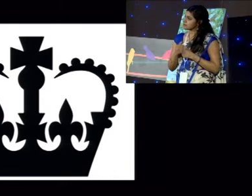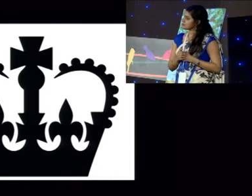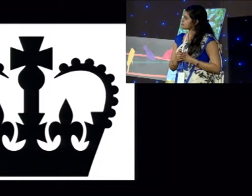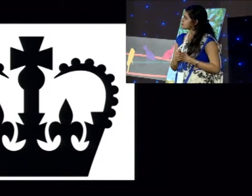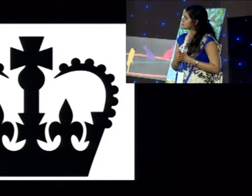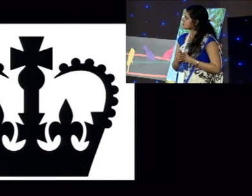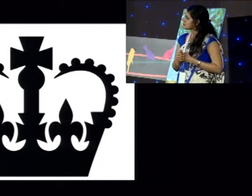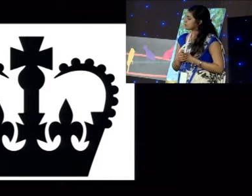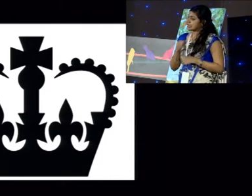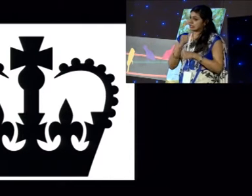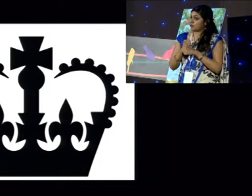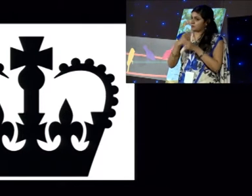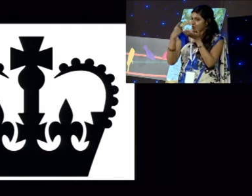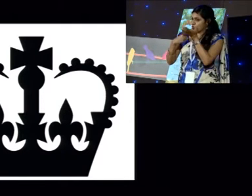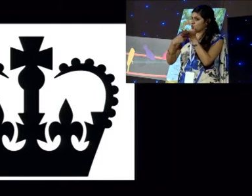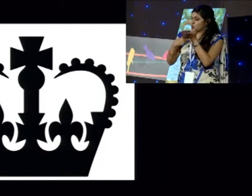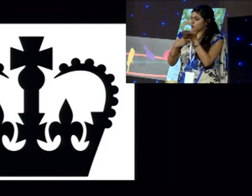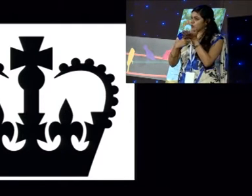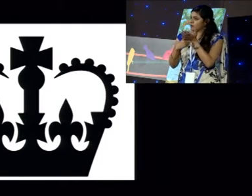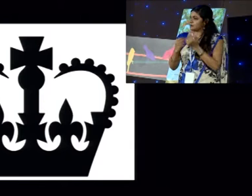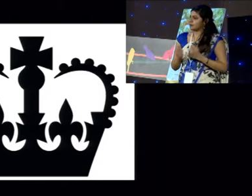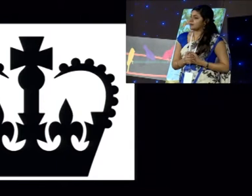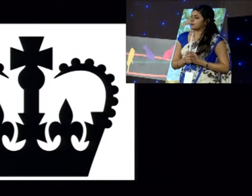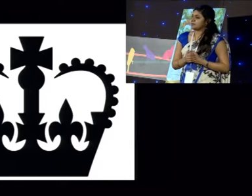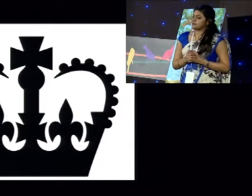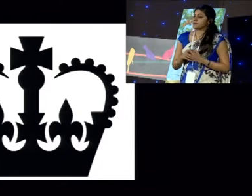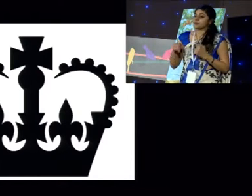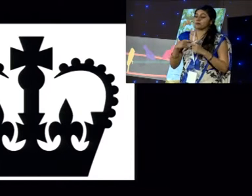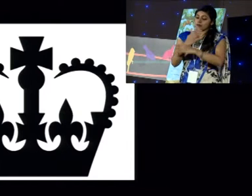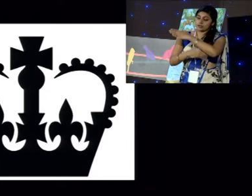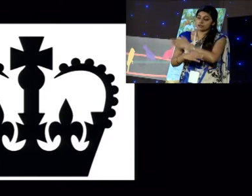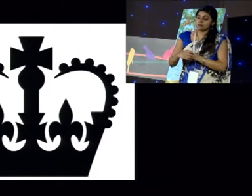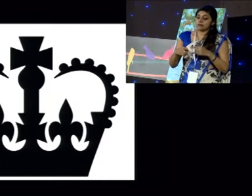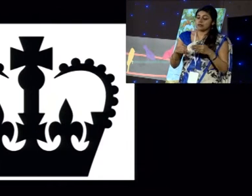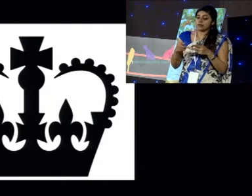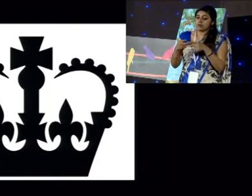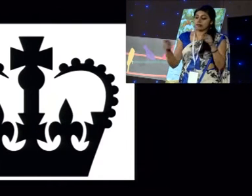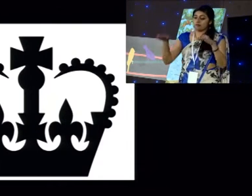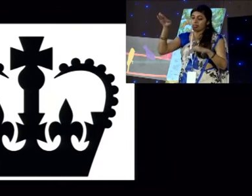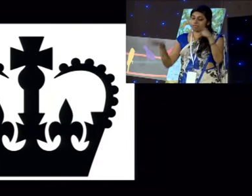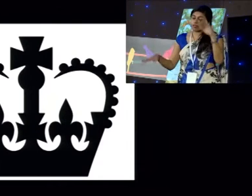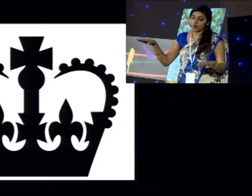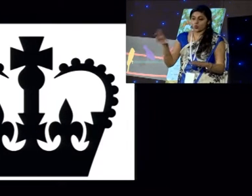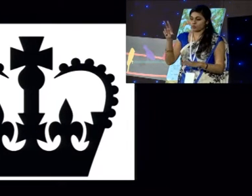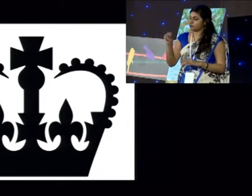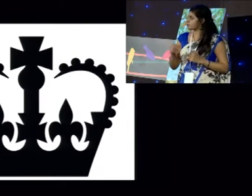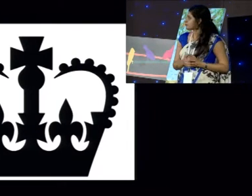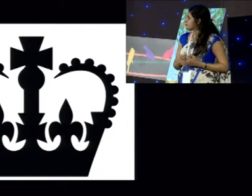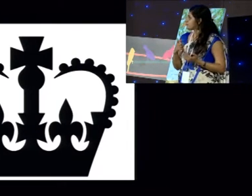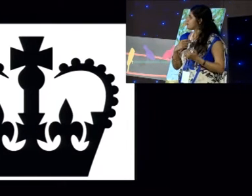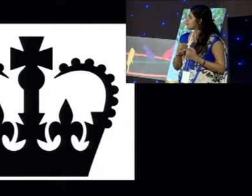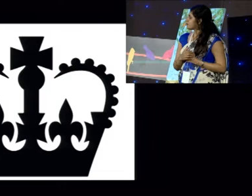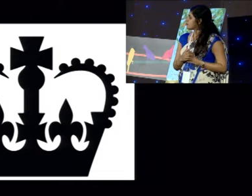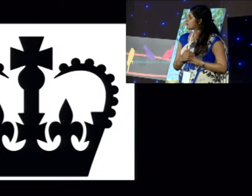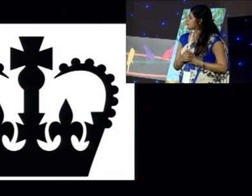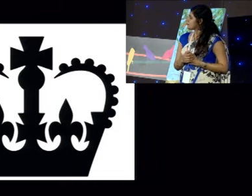legislation called the Disability Discrimination Act. And you might wonder, why did the government need